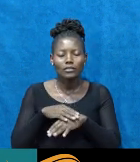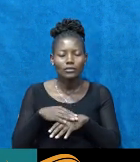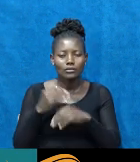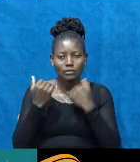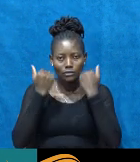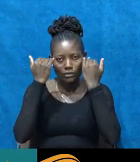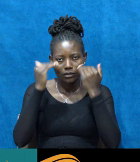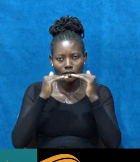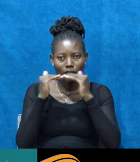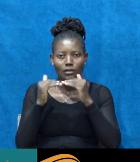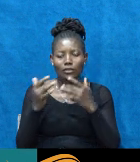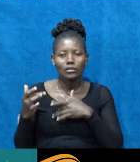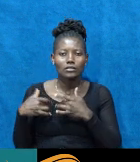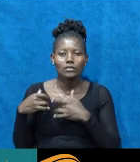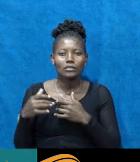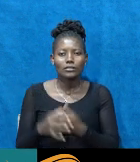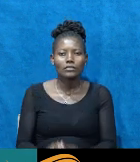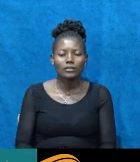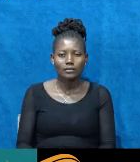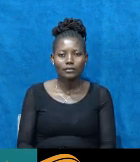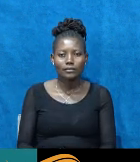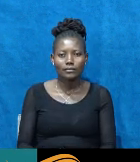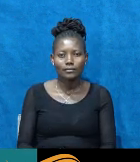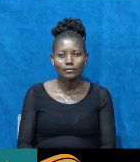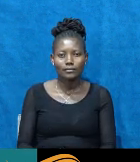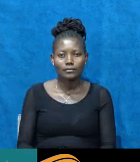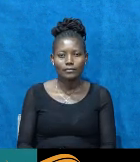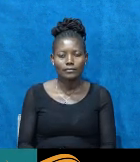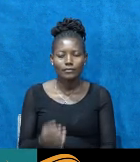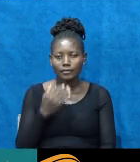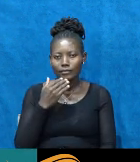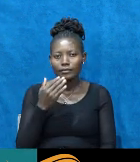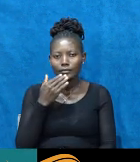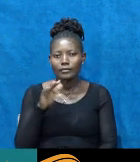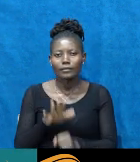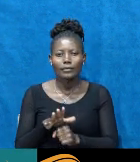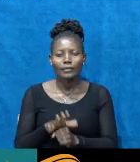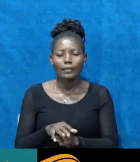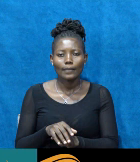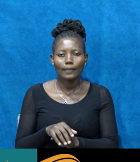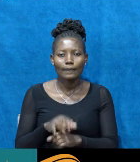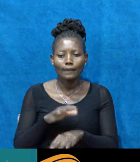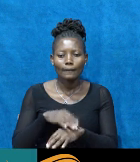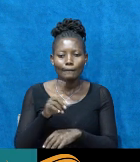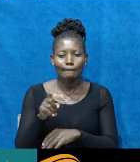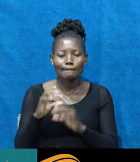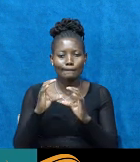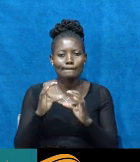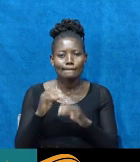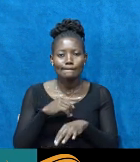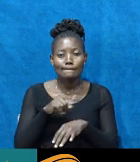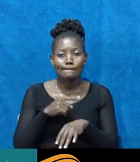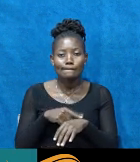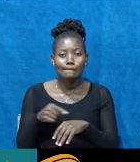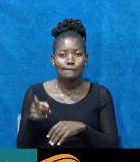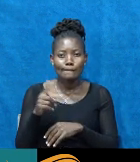performance. Okay. Thank you so much for your question, Coach. When it comes to bad and